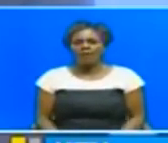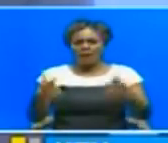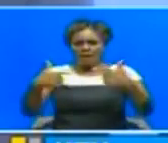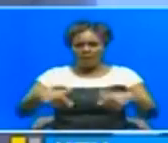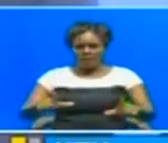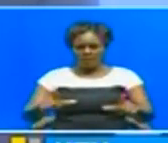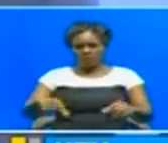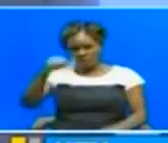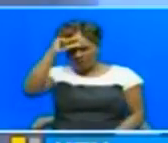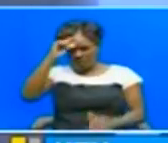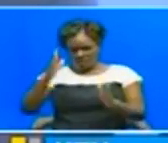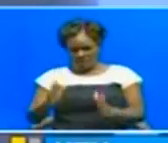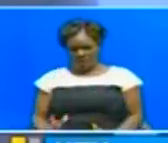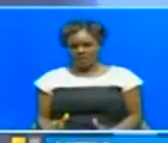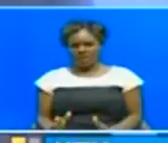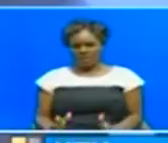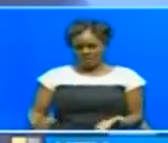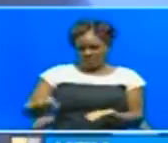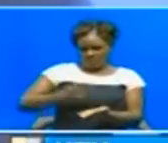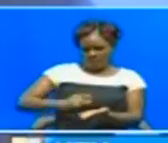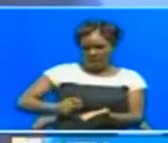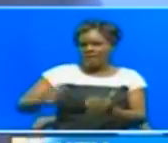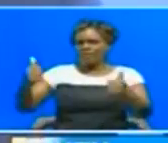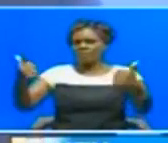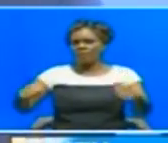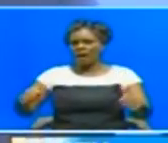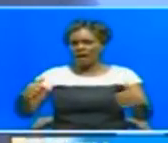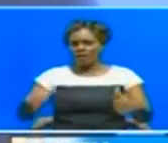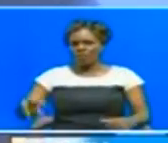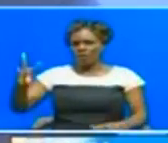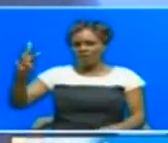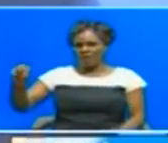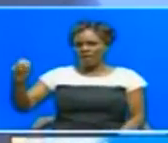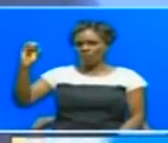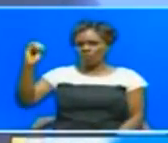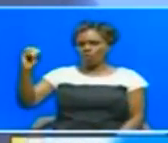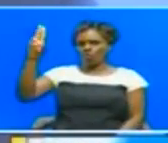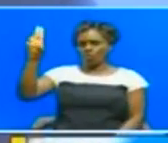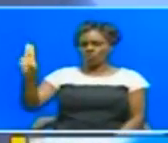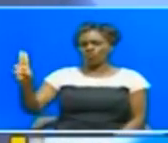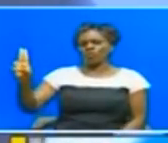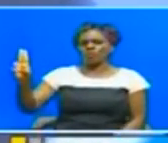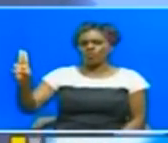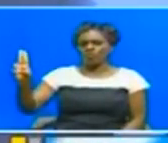allow those governors who have not signed the memorandum of understanding on